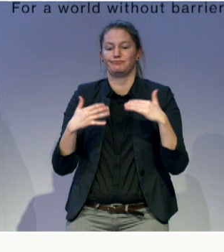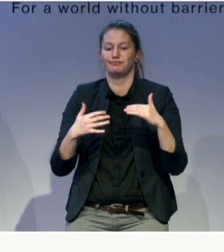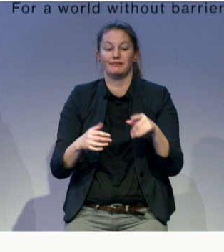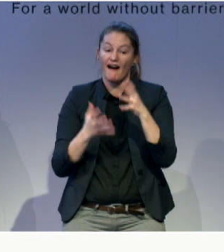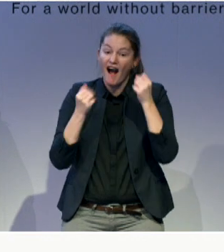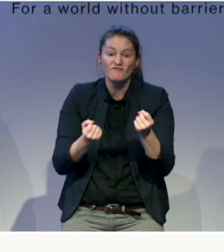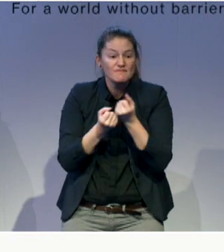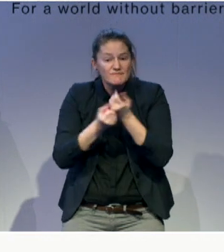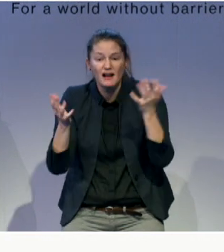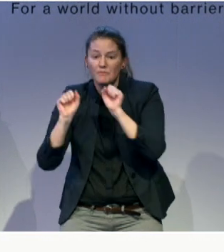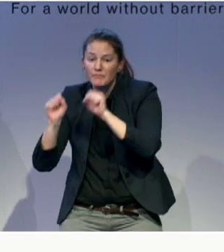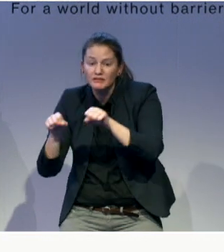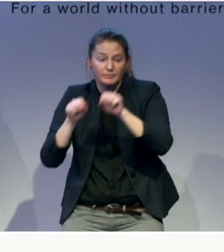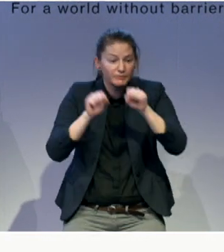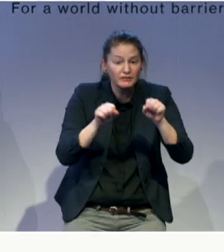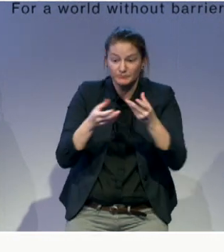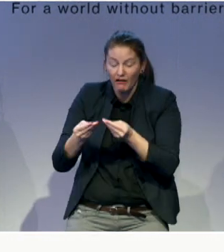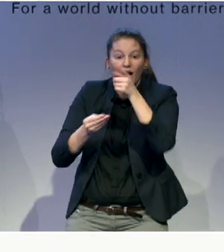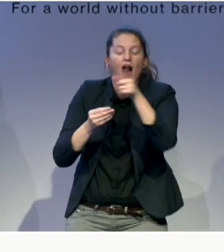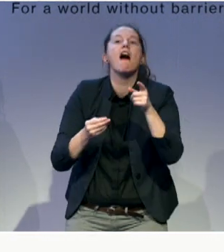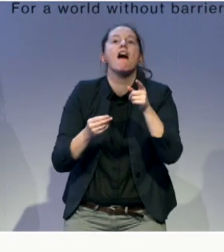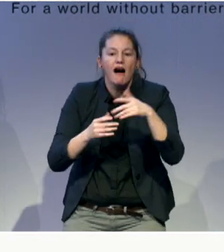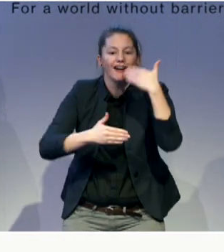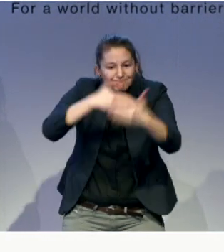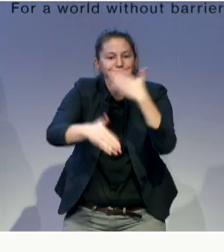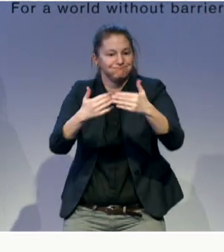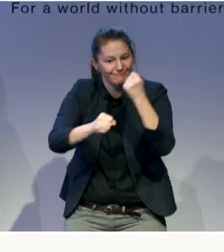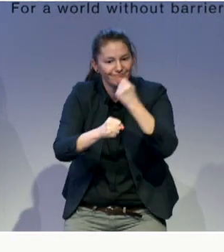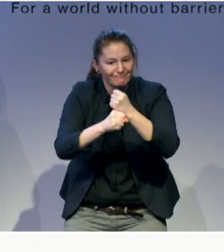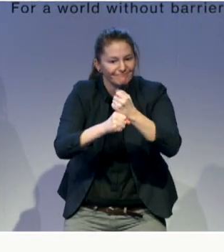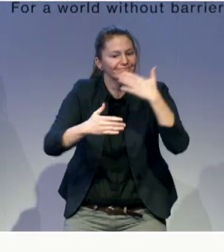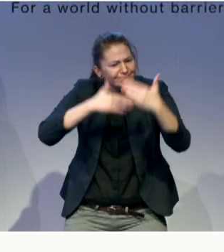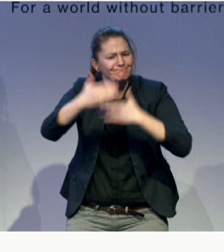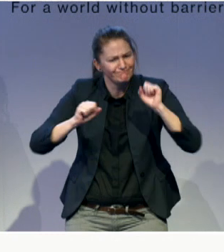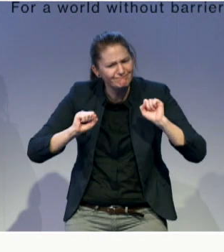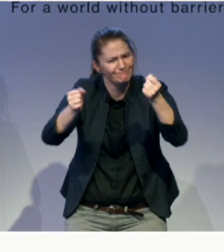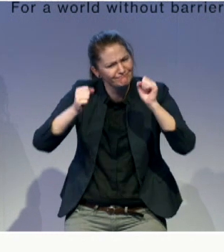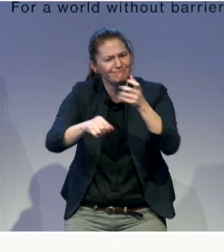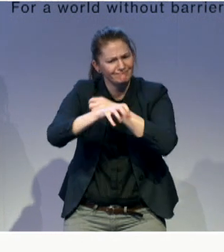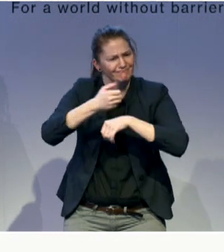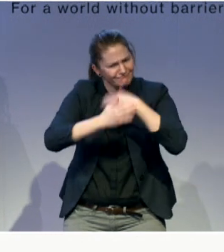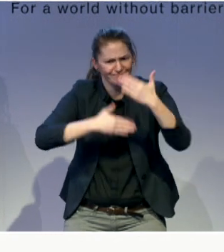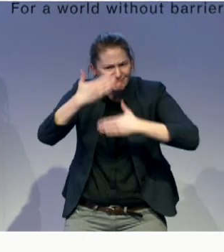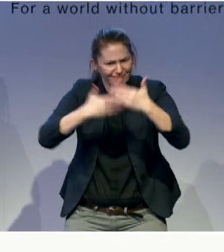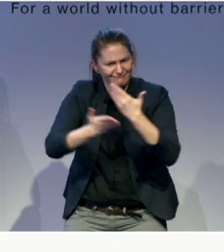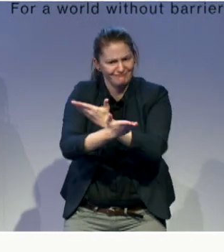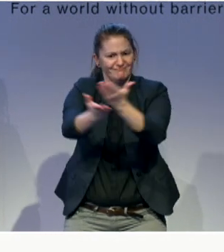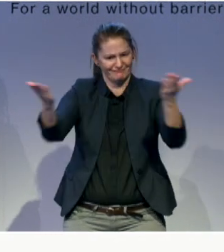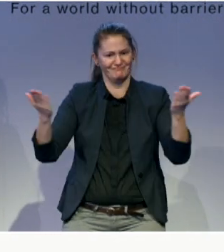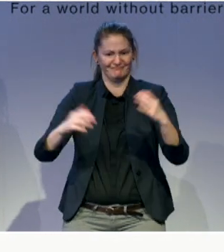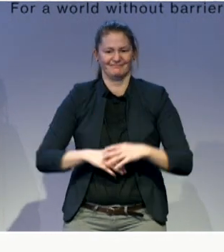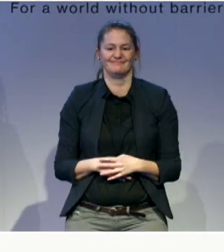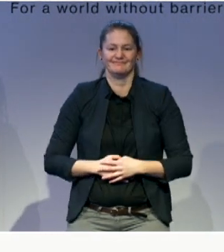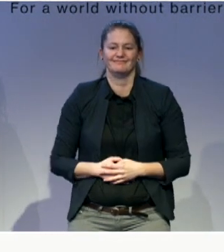you only. Please continue to make it so. And if everyone here in this